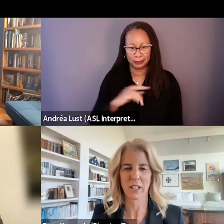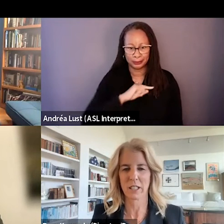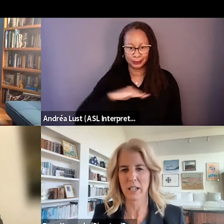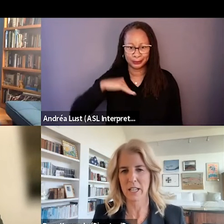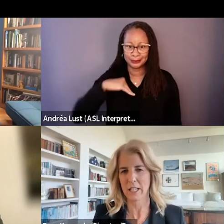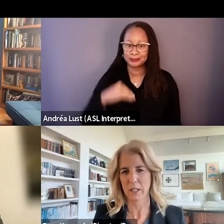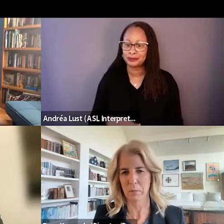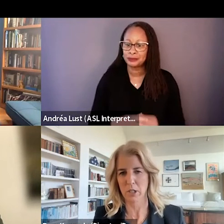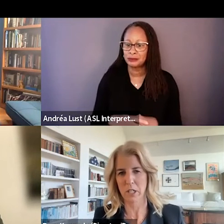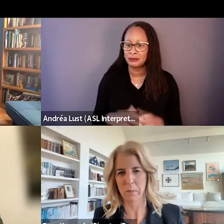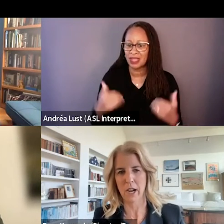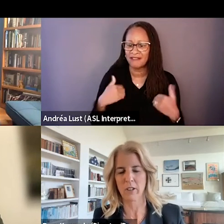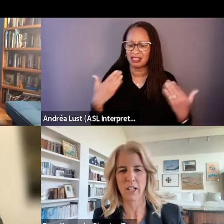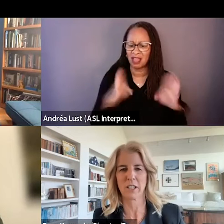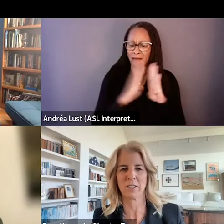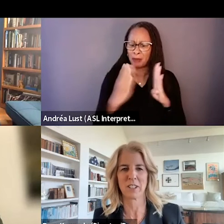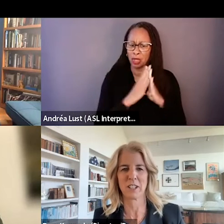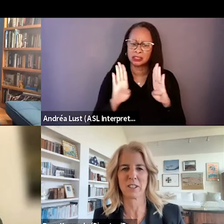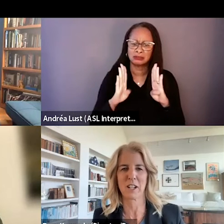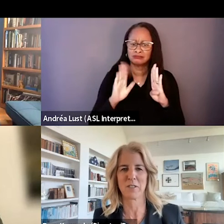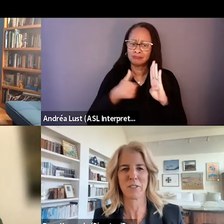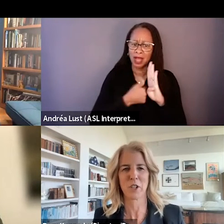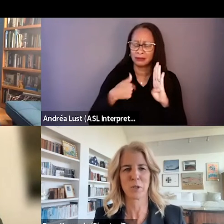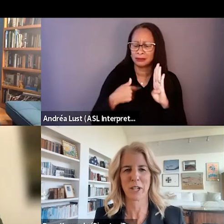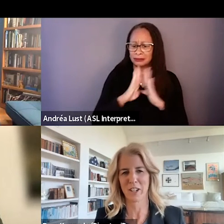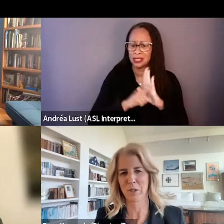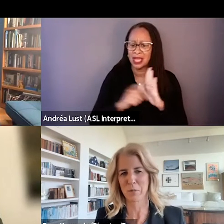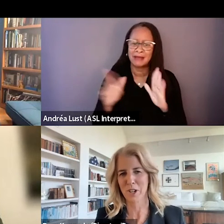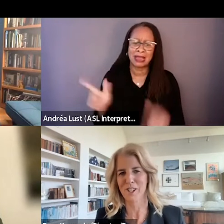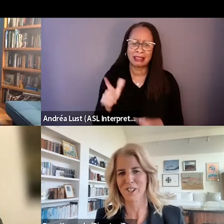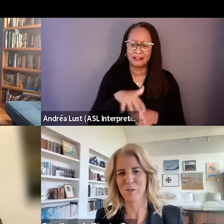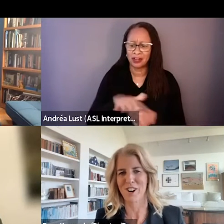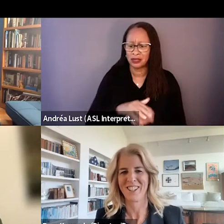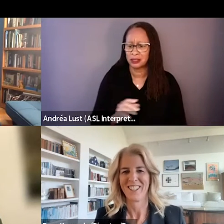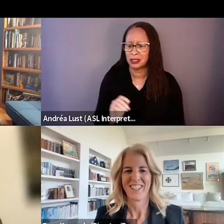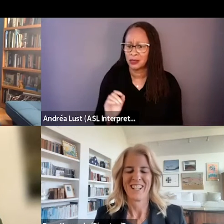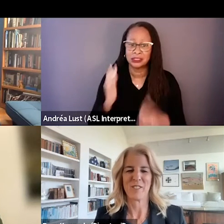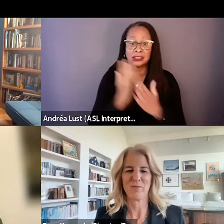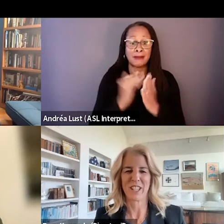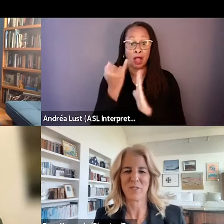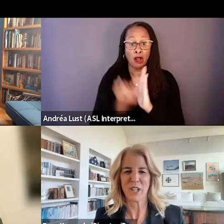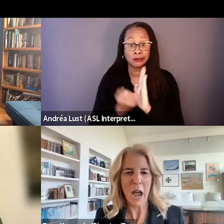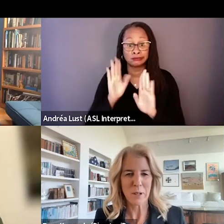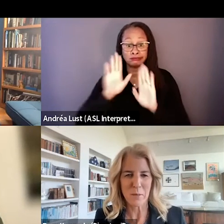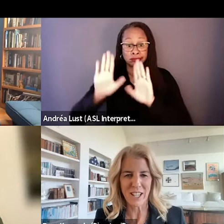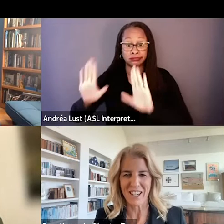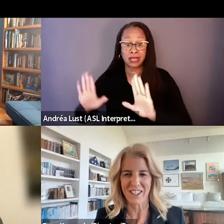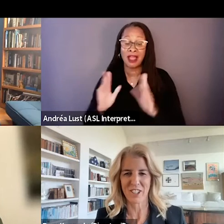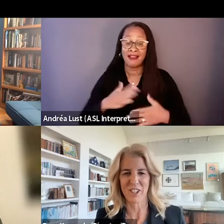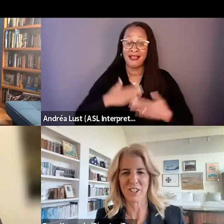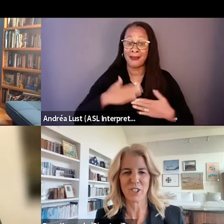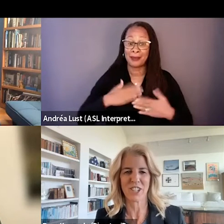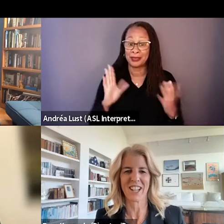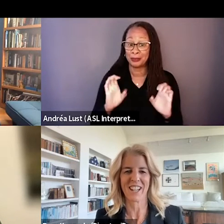and I've got lots of books in the background and a kind of living room area with some art on the wall. And I'm very happy to be